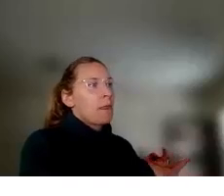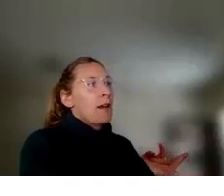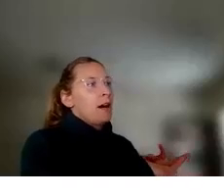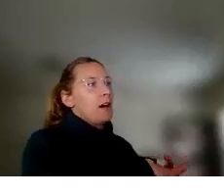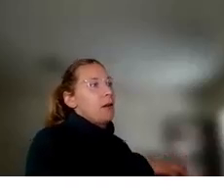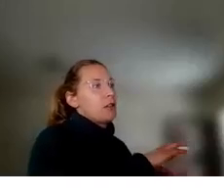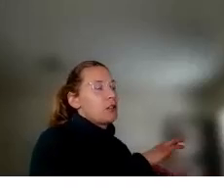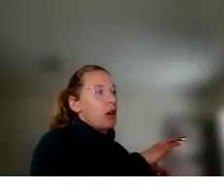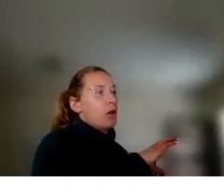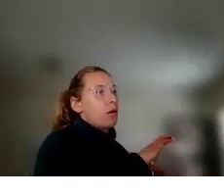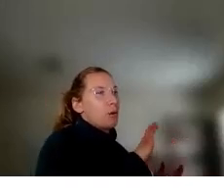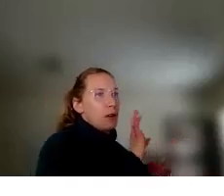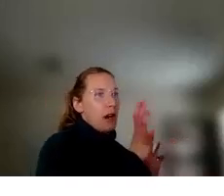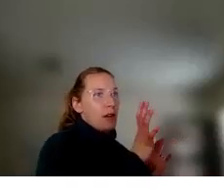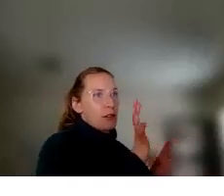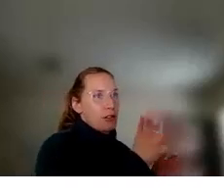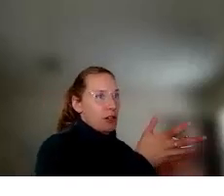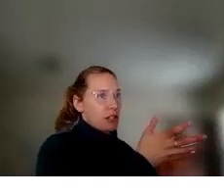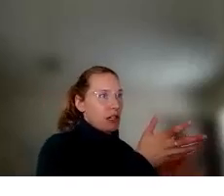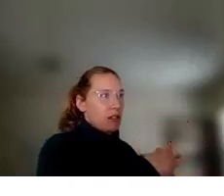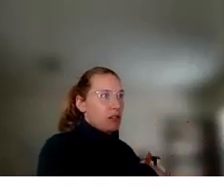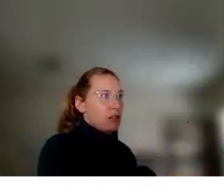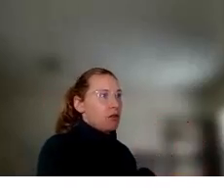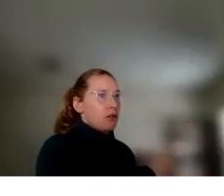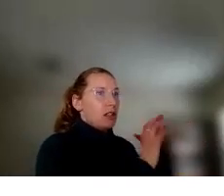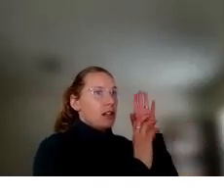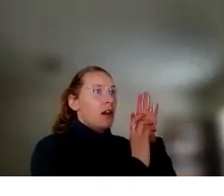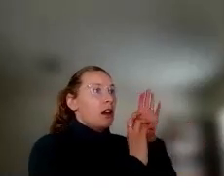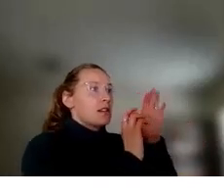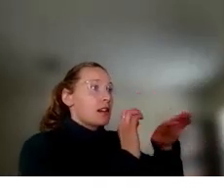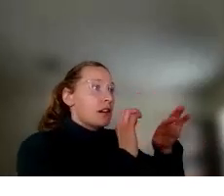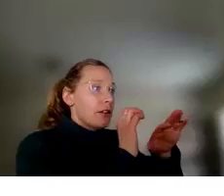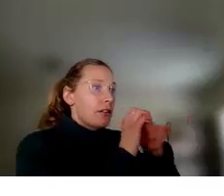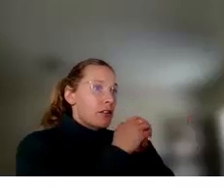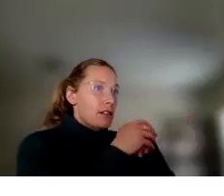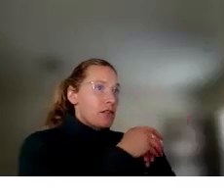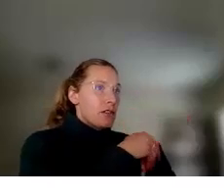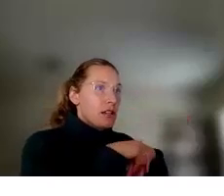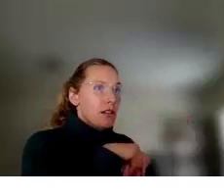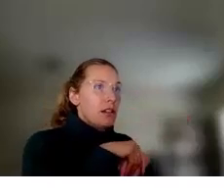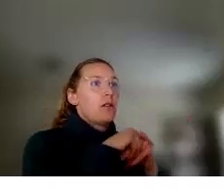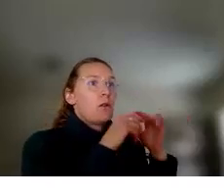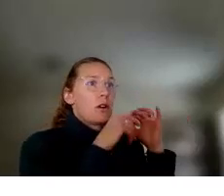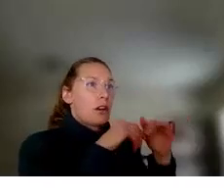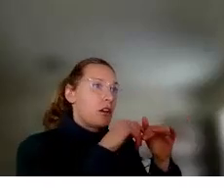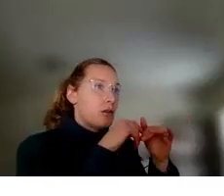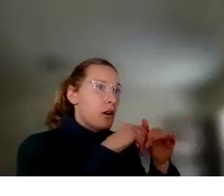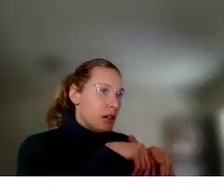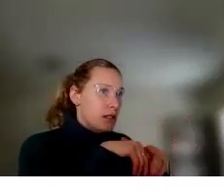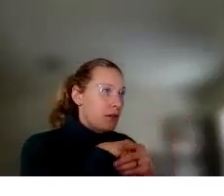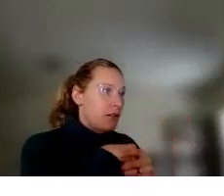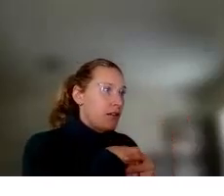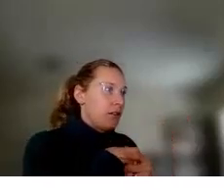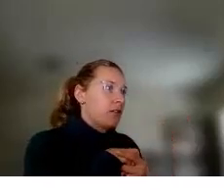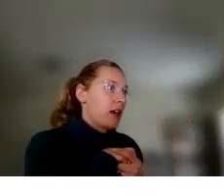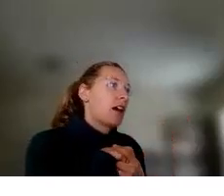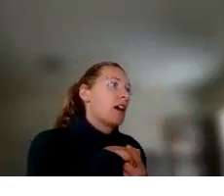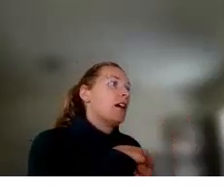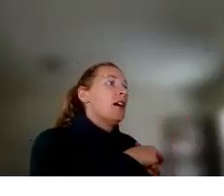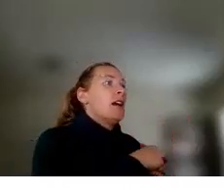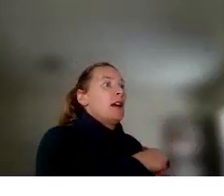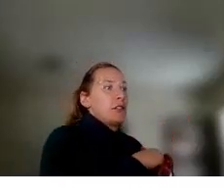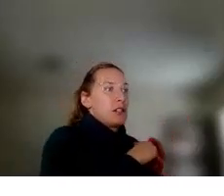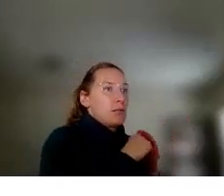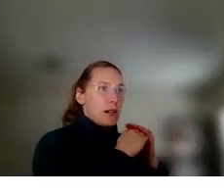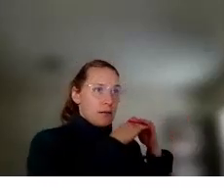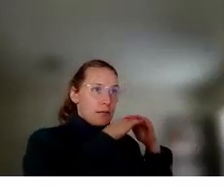care. So we're not restricting it to the skilled nursing facility or acute hospital level of